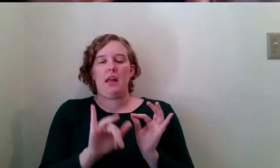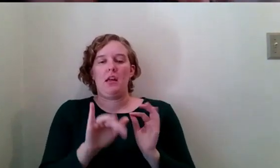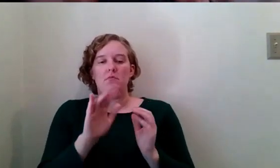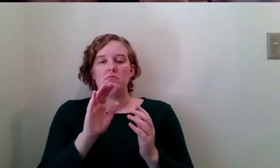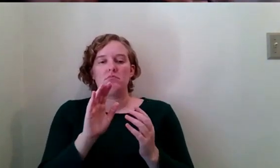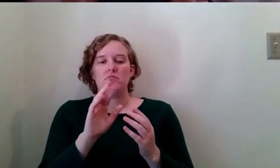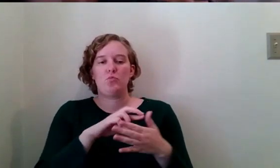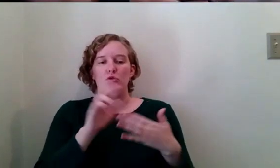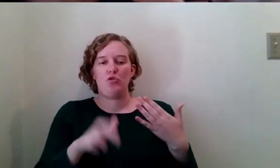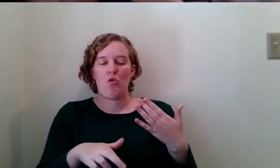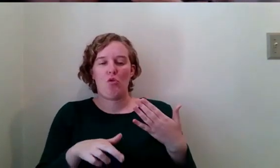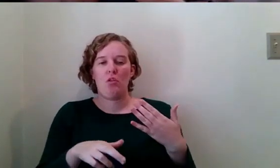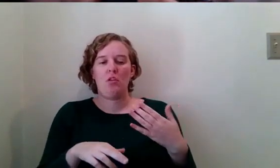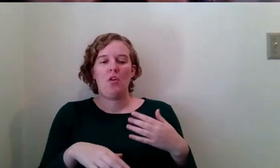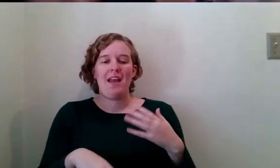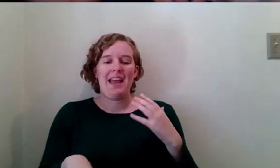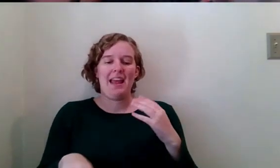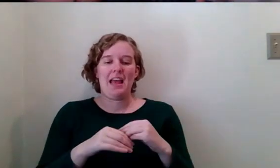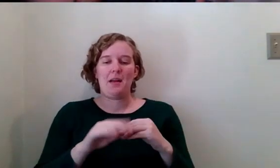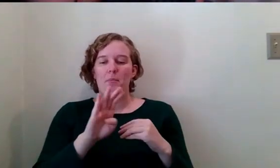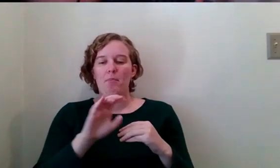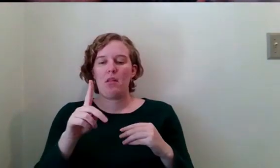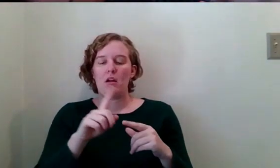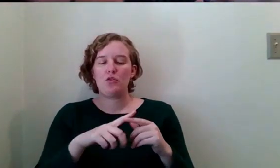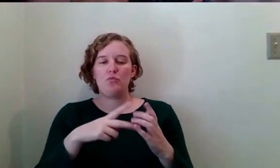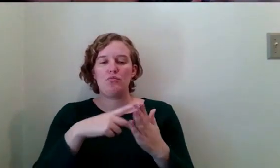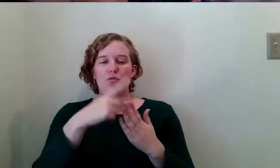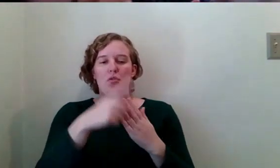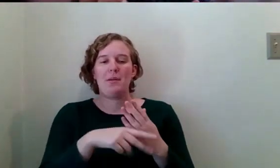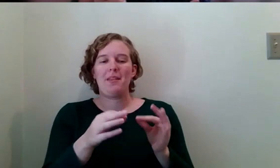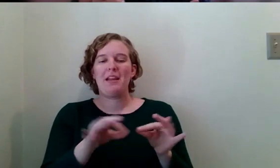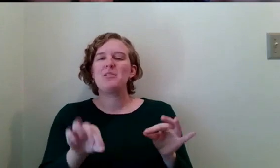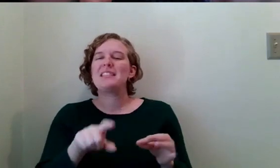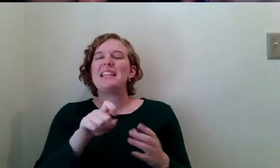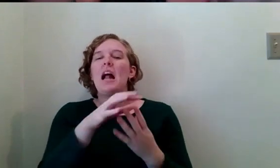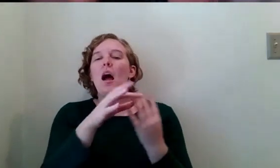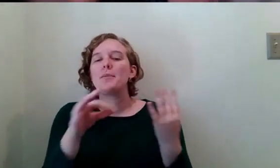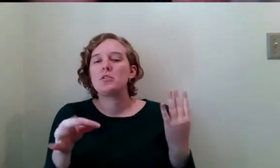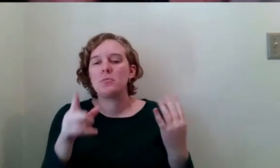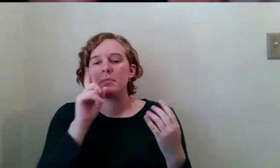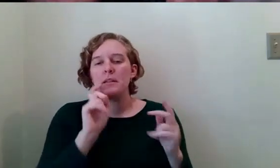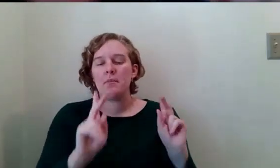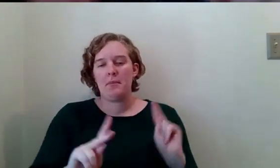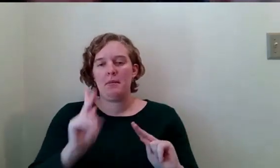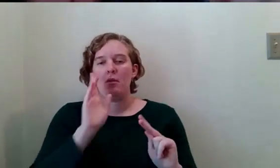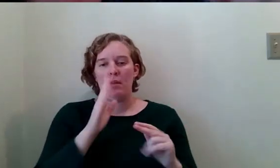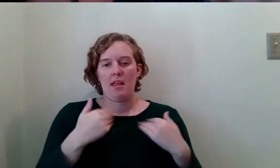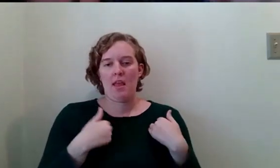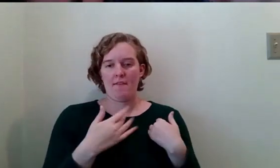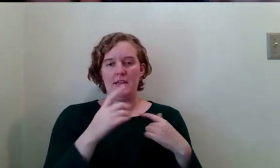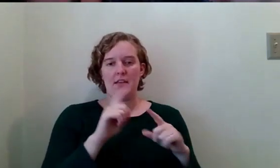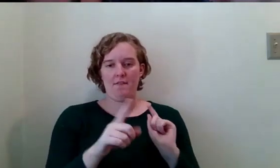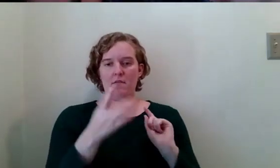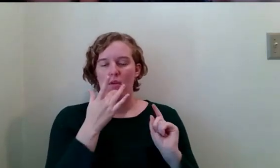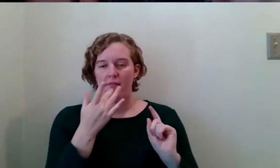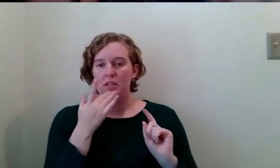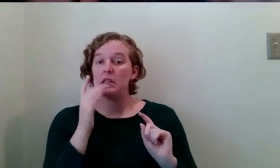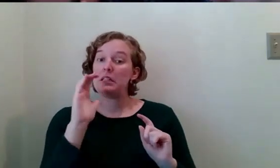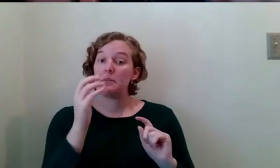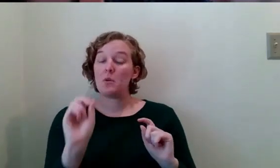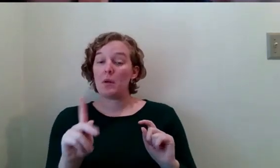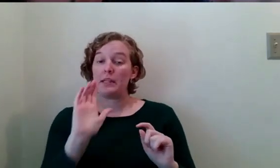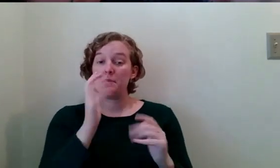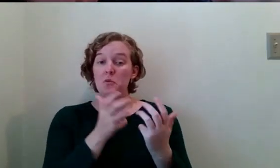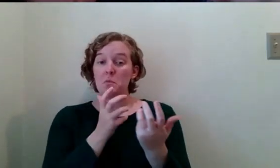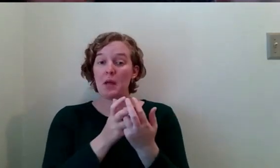that adding blocks to a programming language needs to be optional, because people will have different preferences, and that's probably okay, and it seems to fit with the